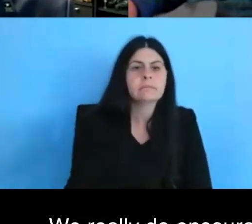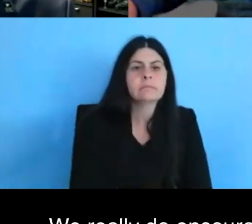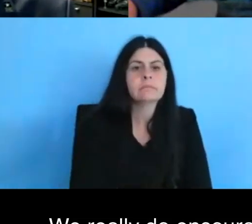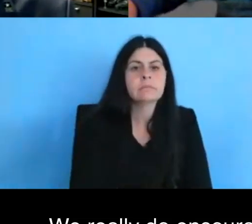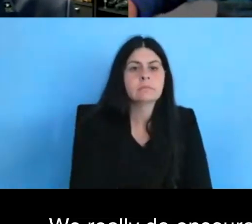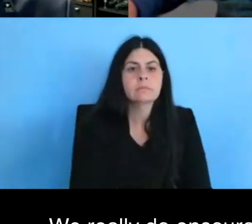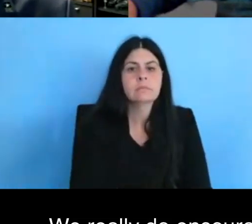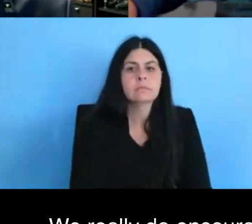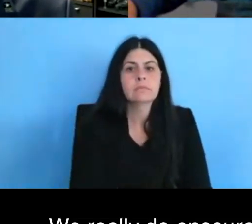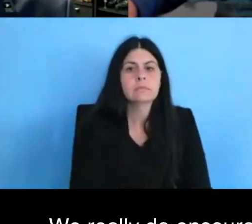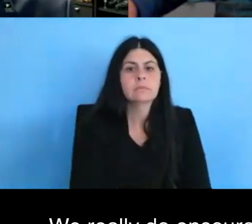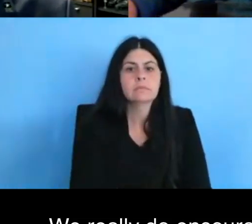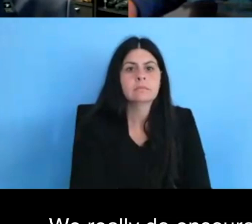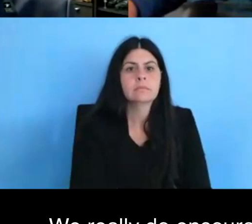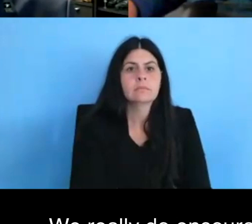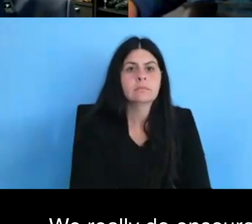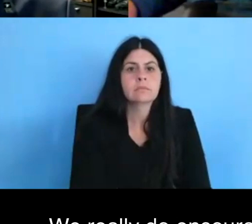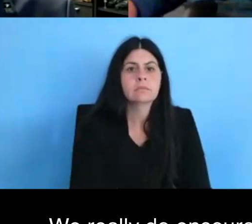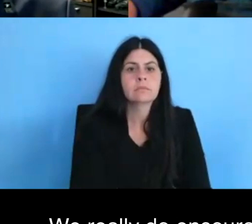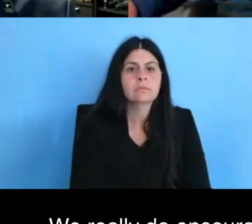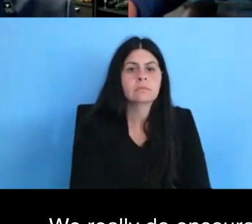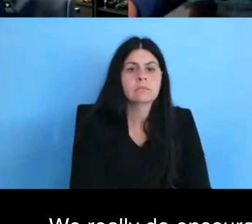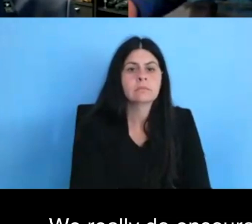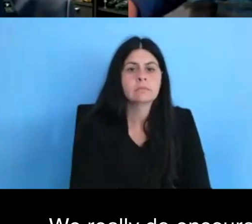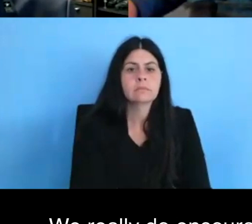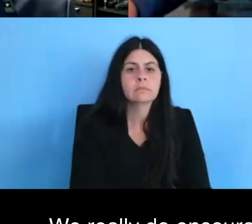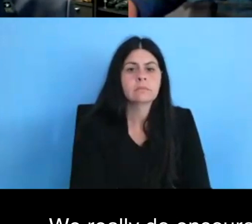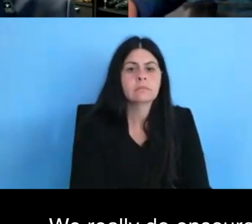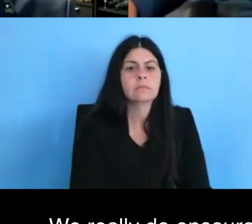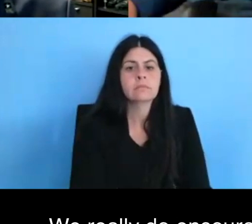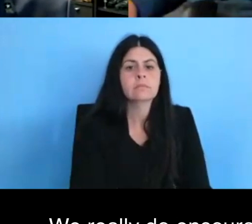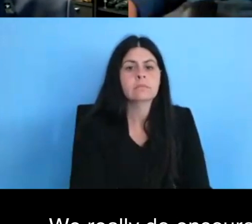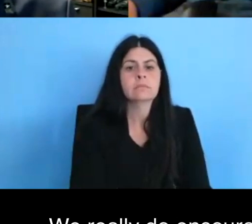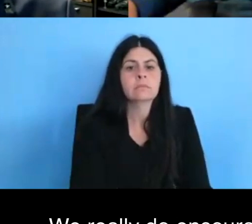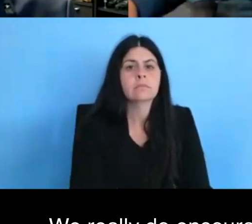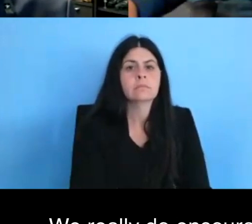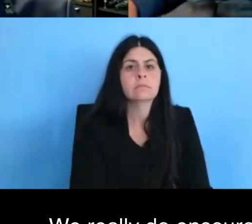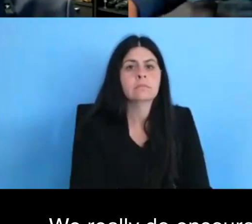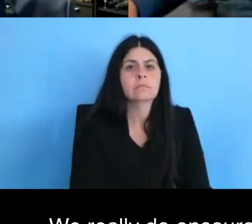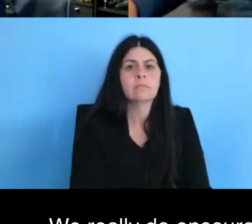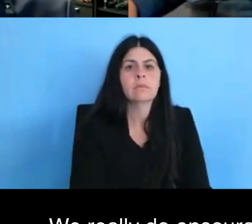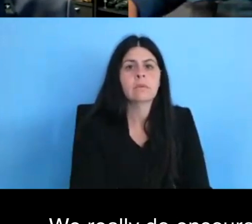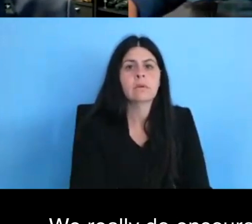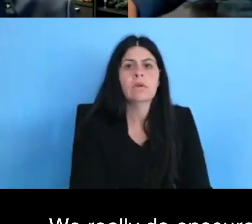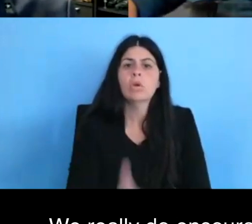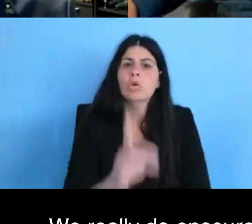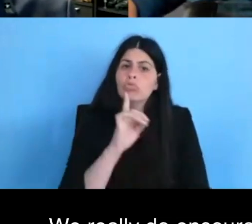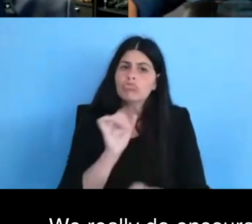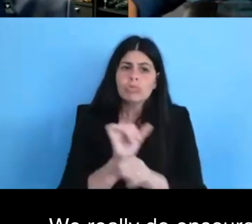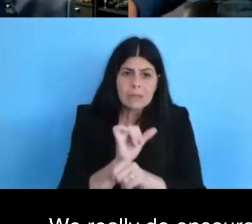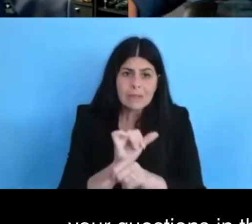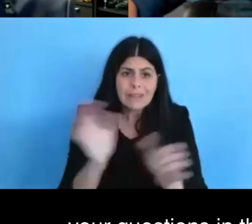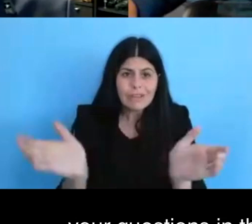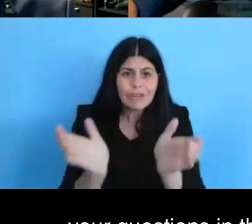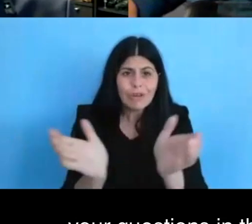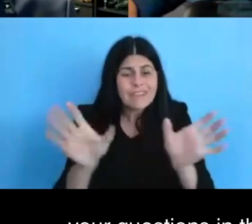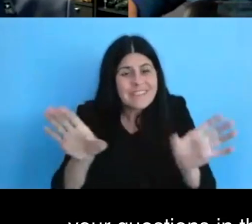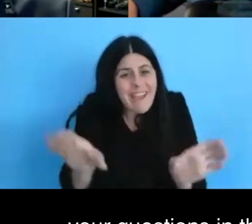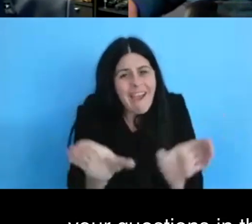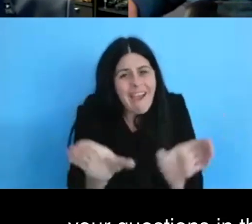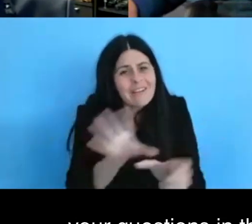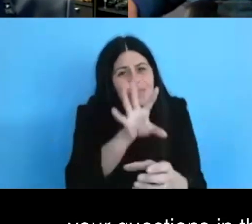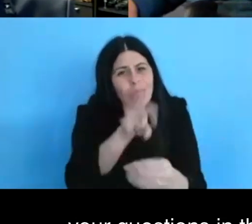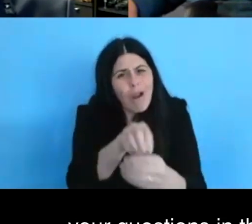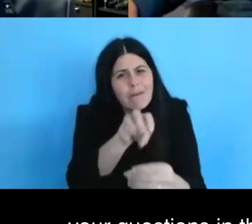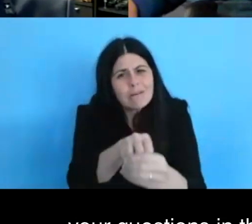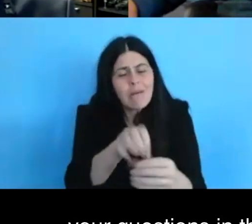do encourage your active participation through questions. The way to do that is to put your questions